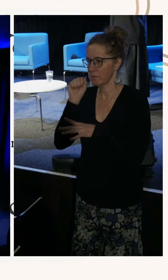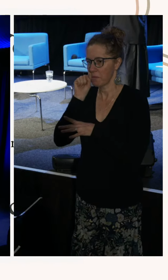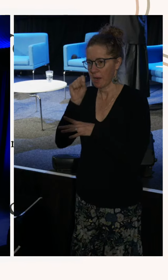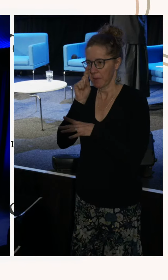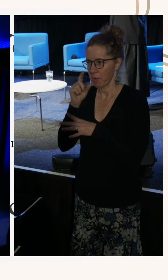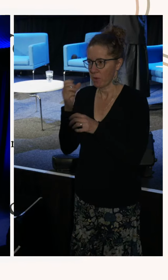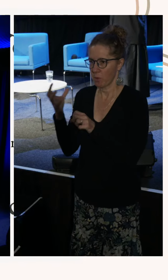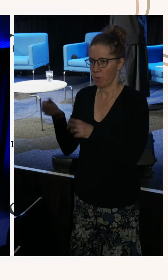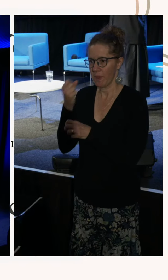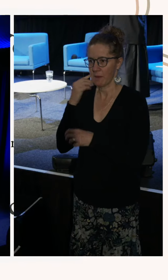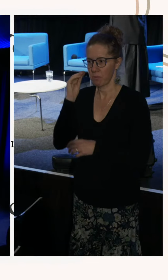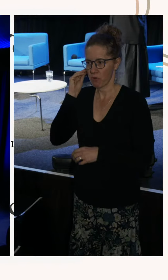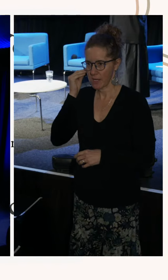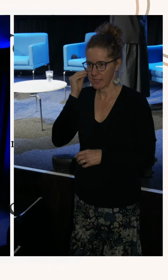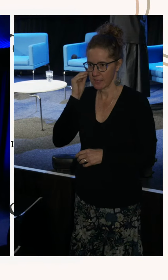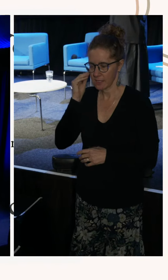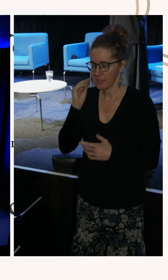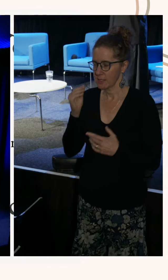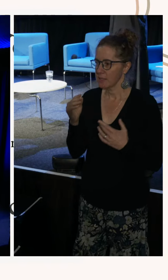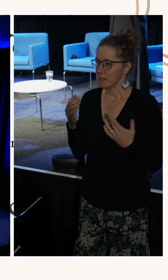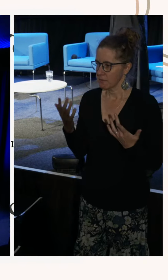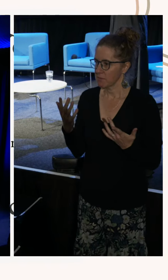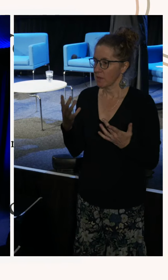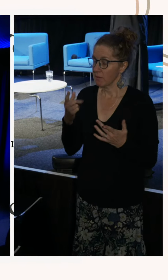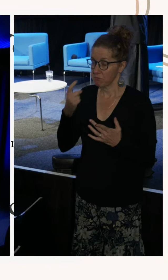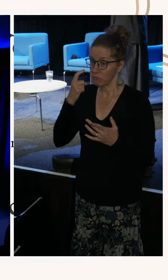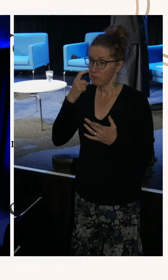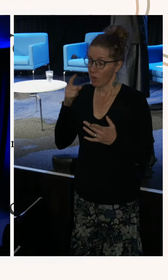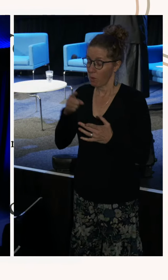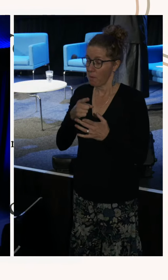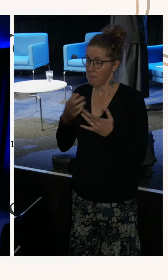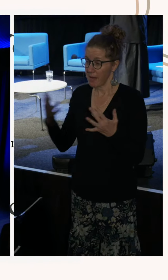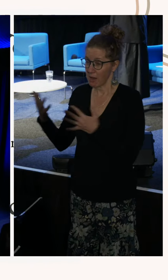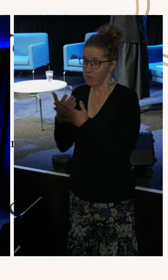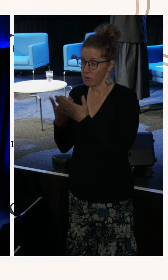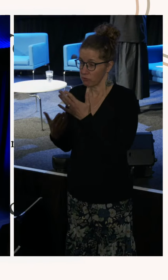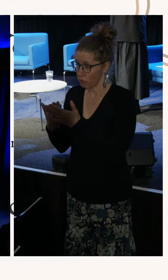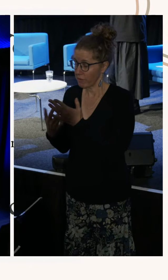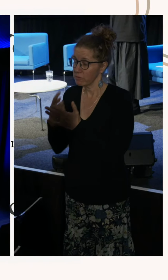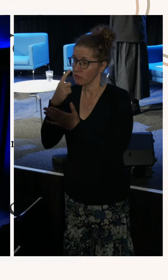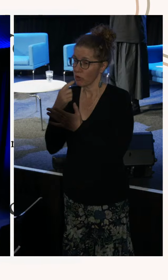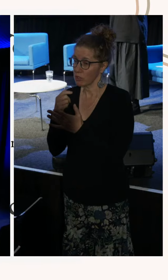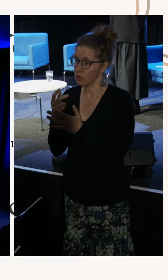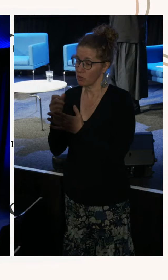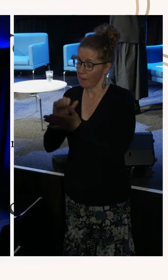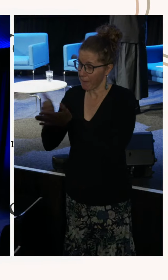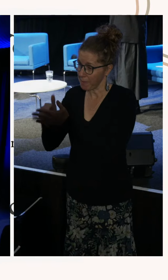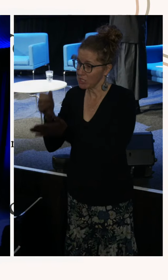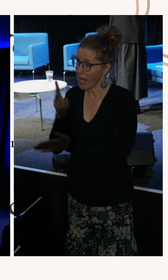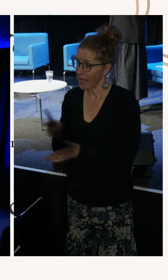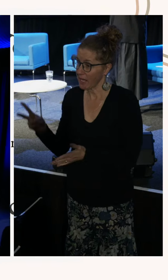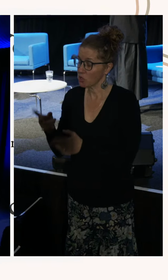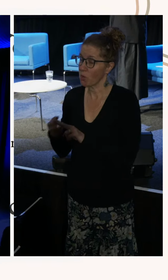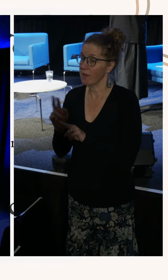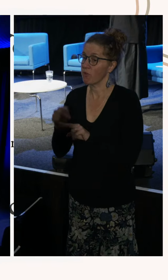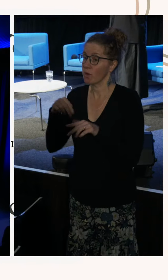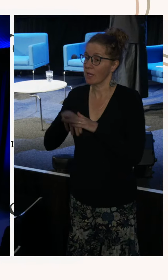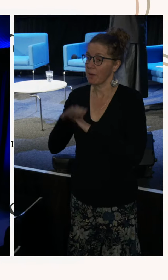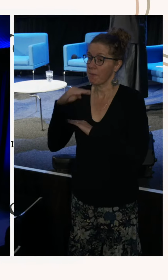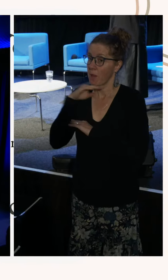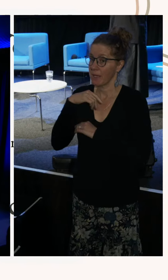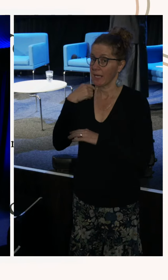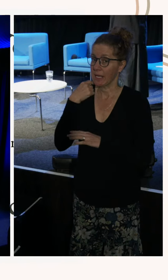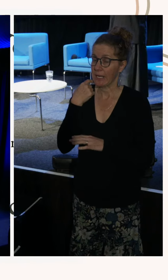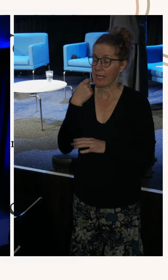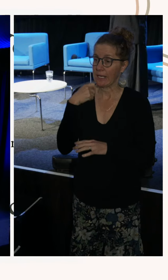been actually a concerted effort to republish many of those pieces, and if anyone is around in Melbourne next